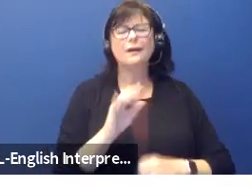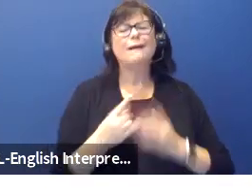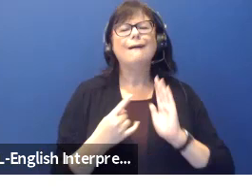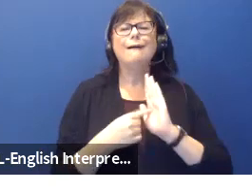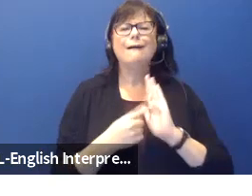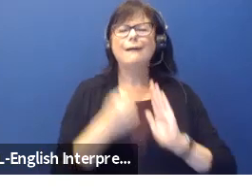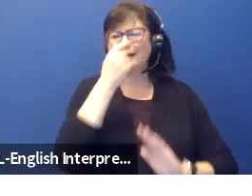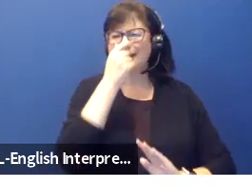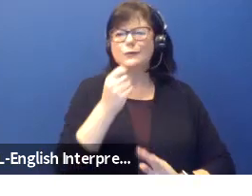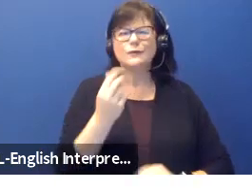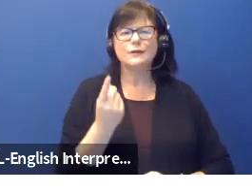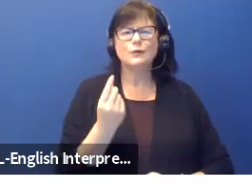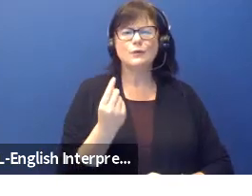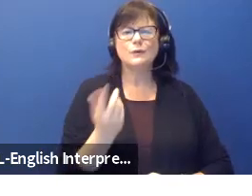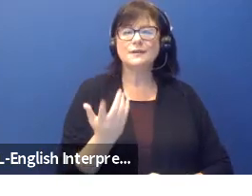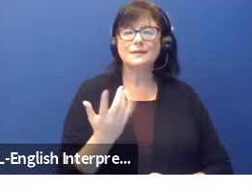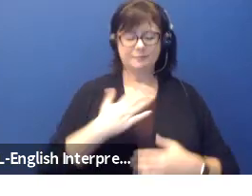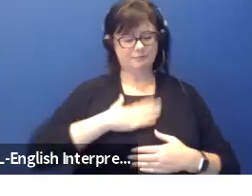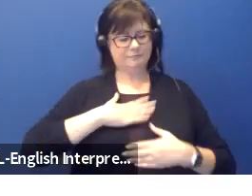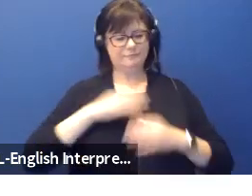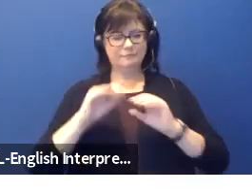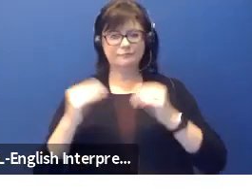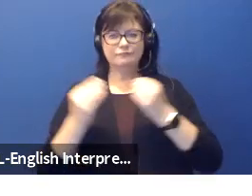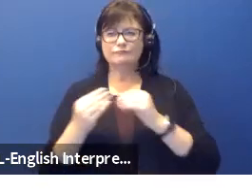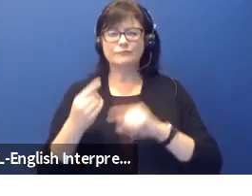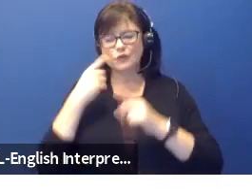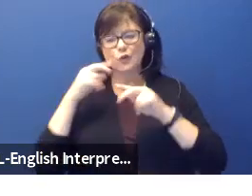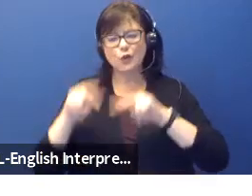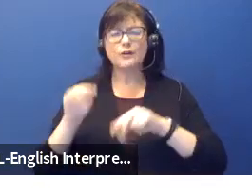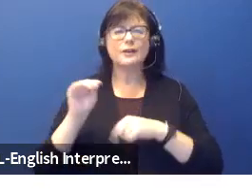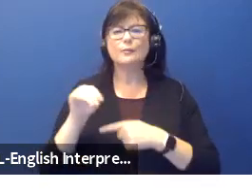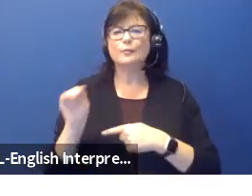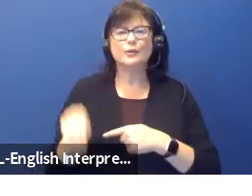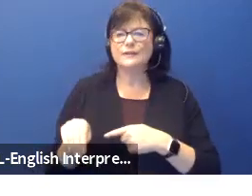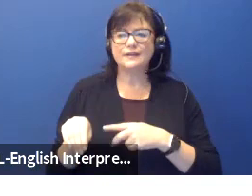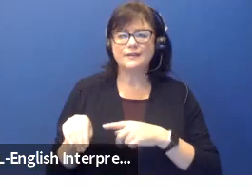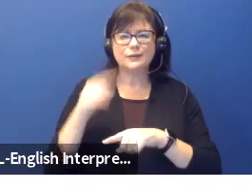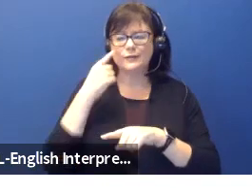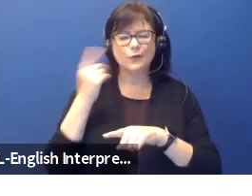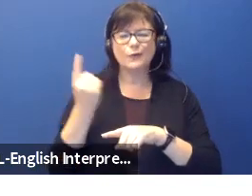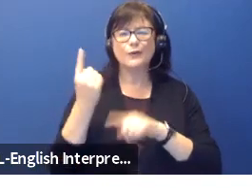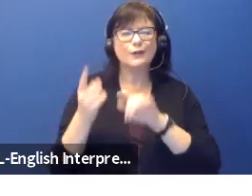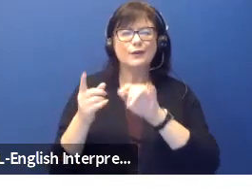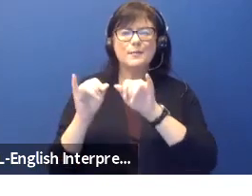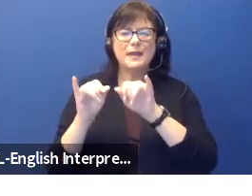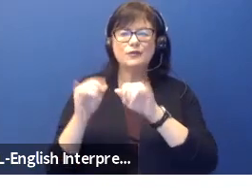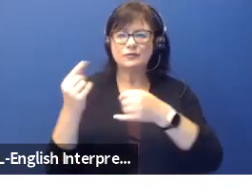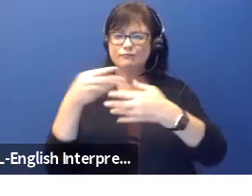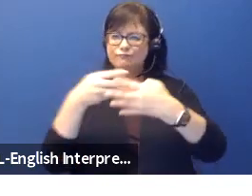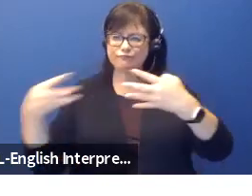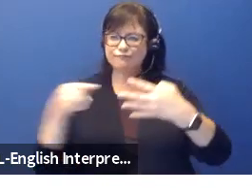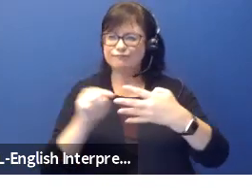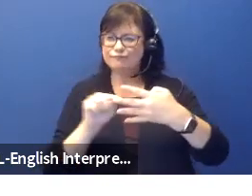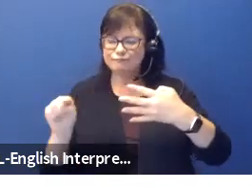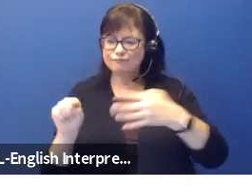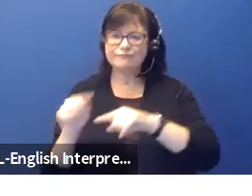my organization is sitting at X percentage on this measure, and let's see how we compare to the provincial or the